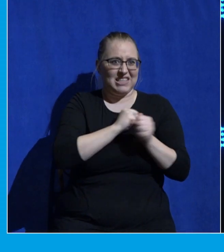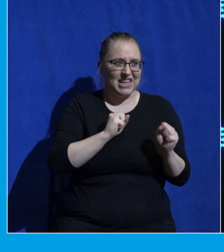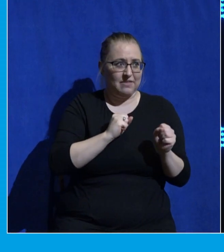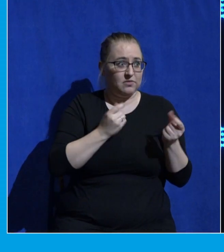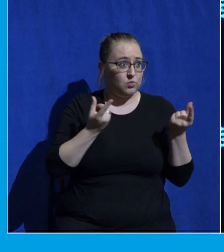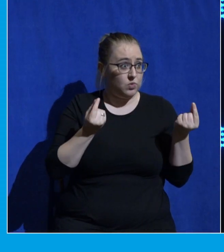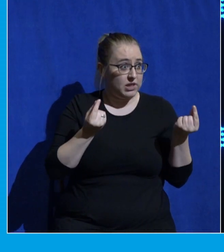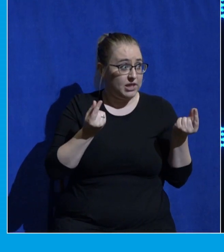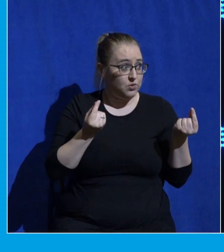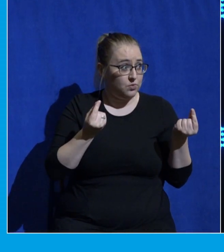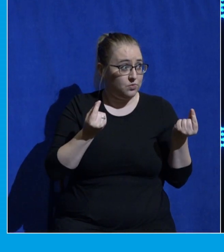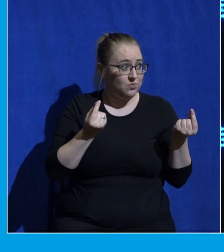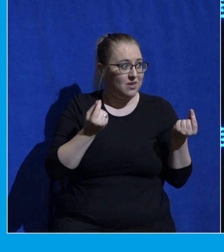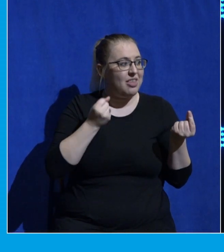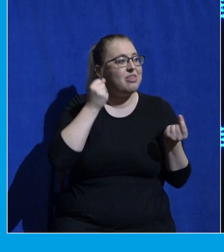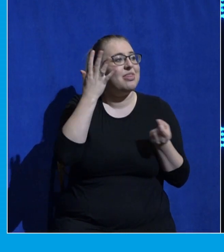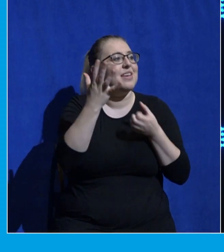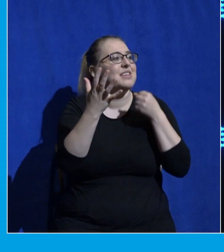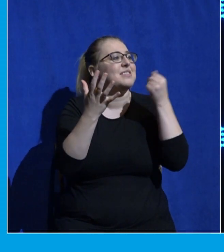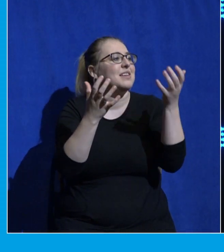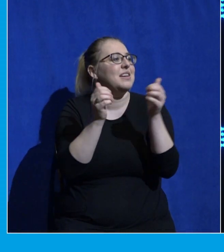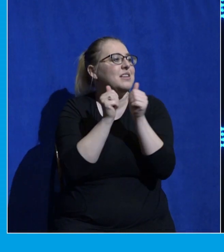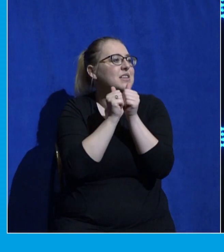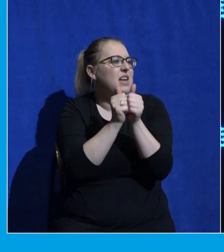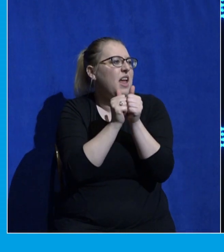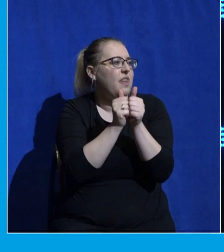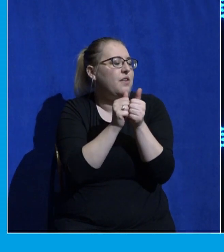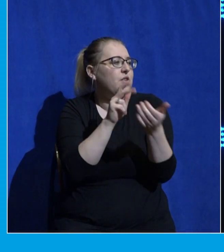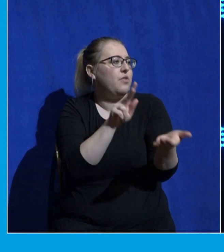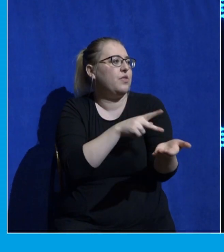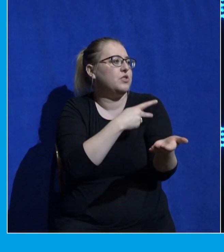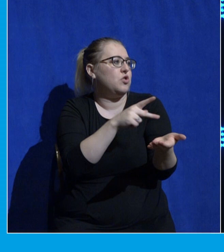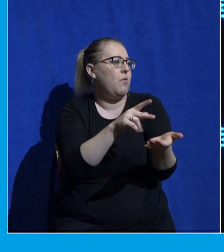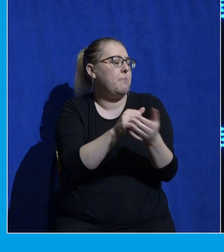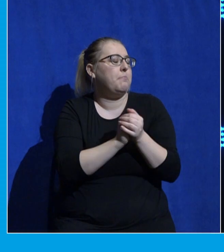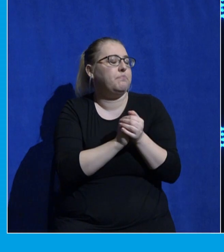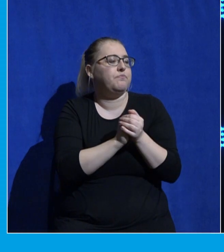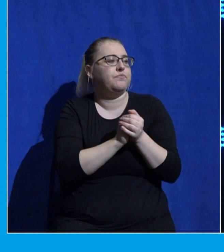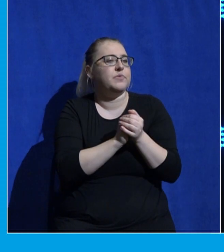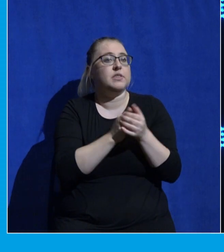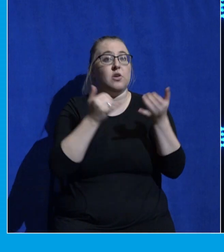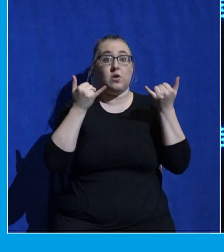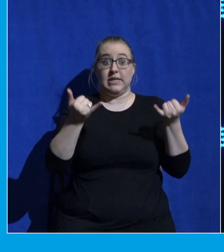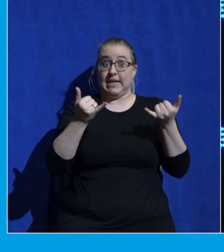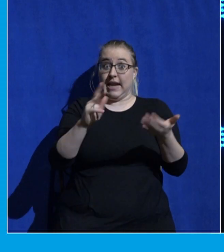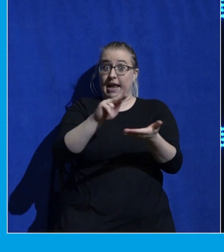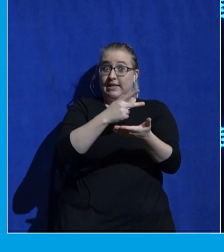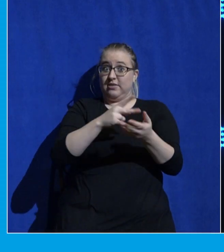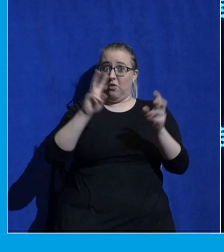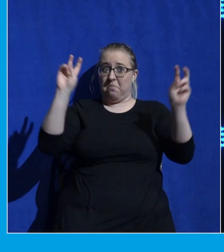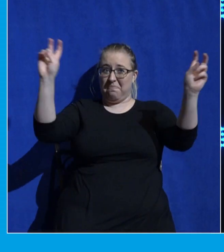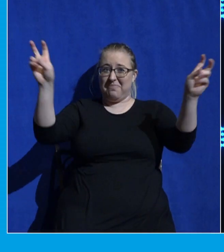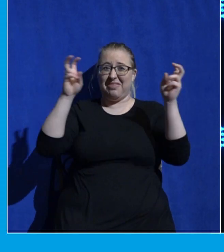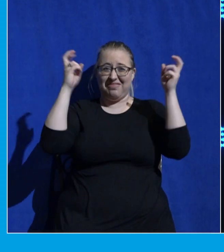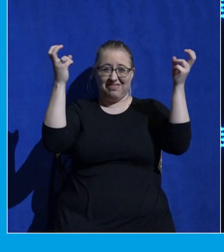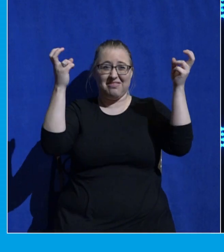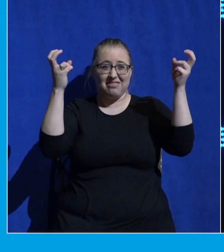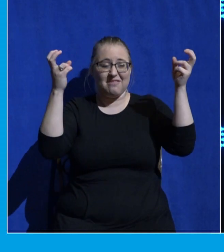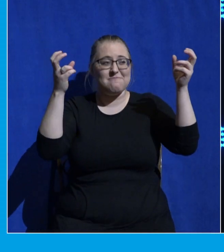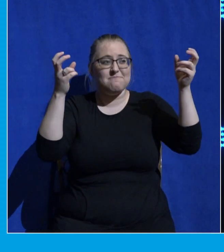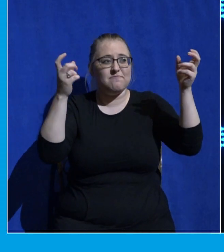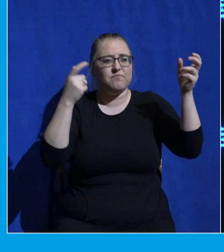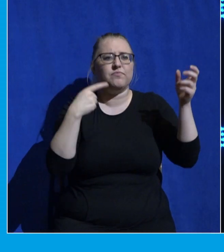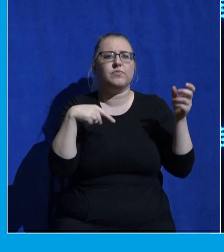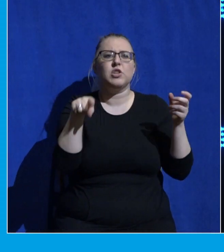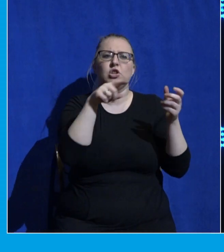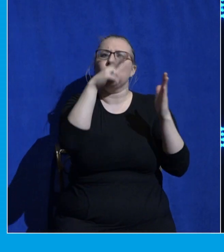this song together. And the big theme of the psalm that we're going to talk about today, as we're studying God's word, you read it and mentioned